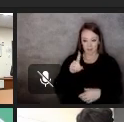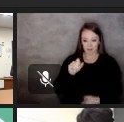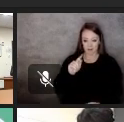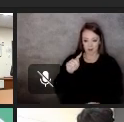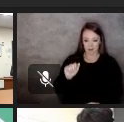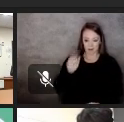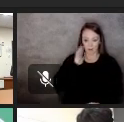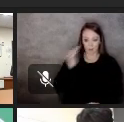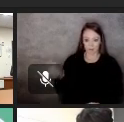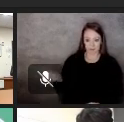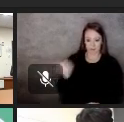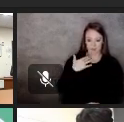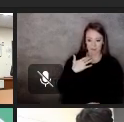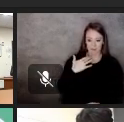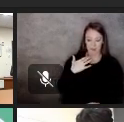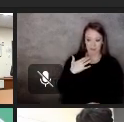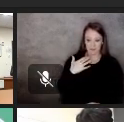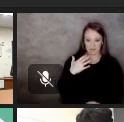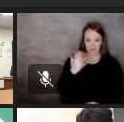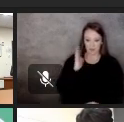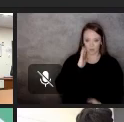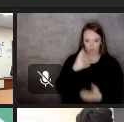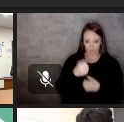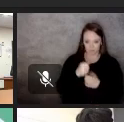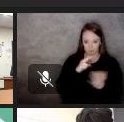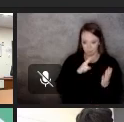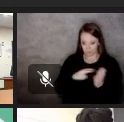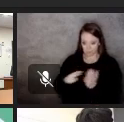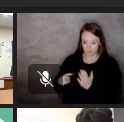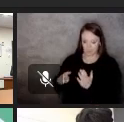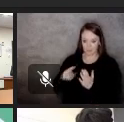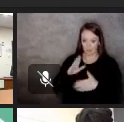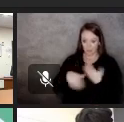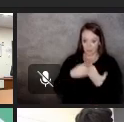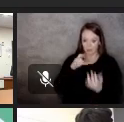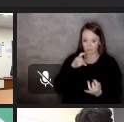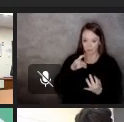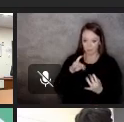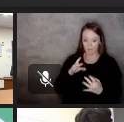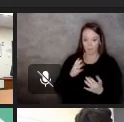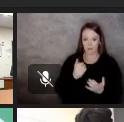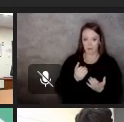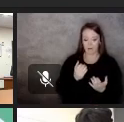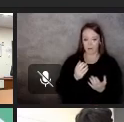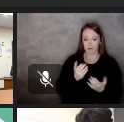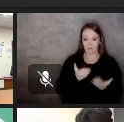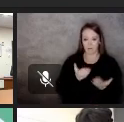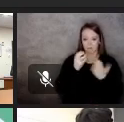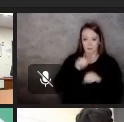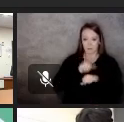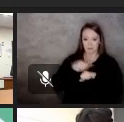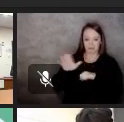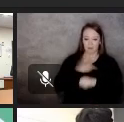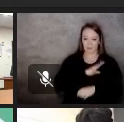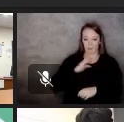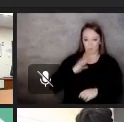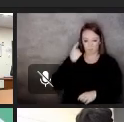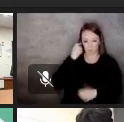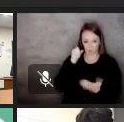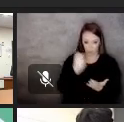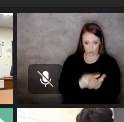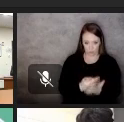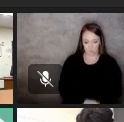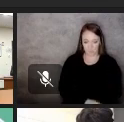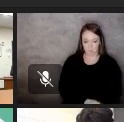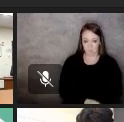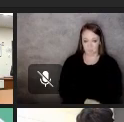the decisions before it goes to the Kentucky Board of Education for approval. So if you're not a visual person, this is